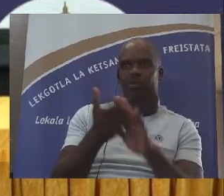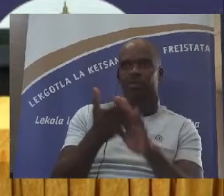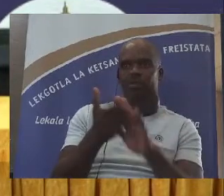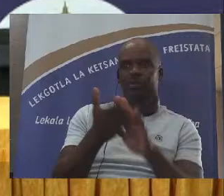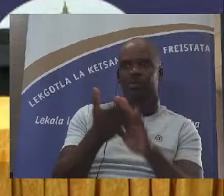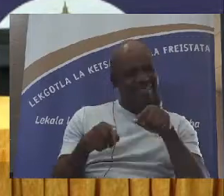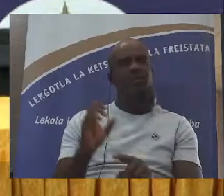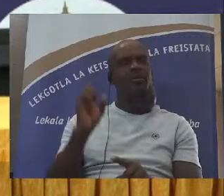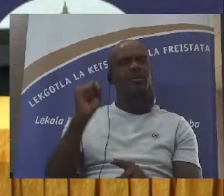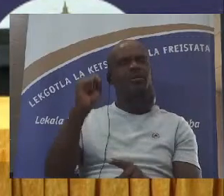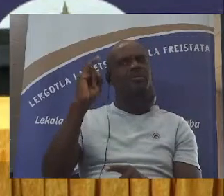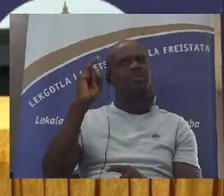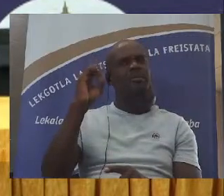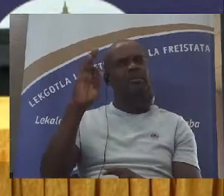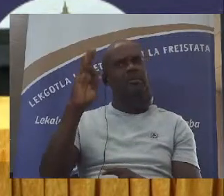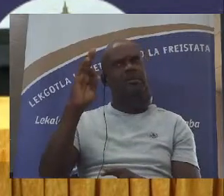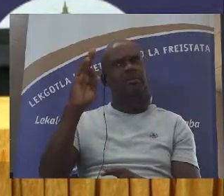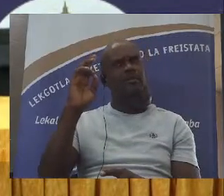what?